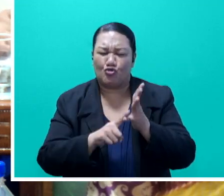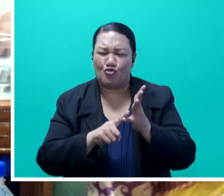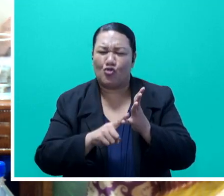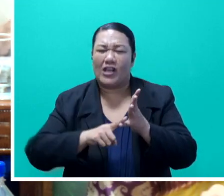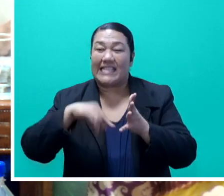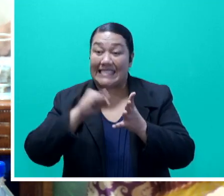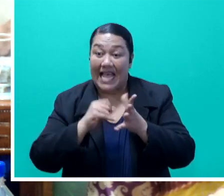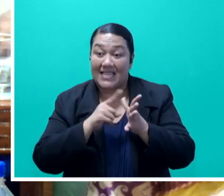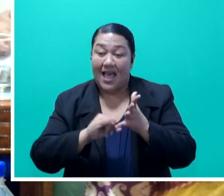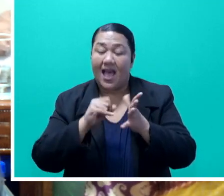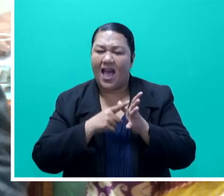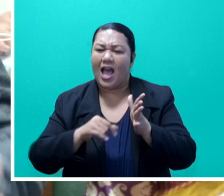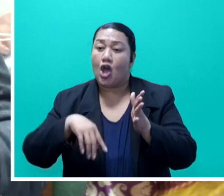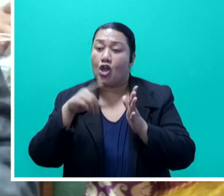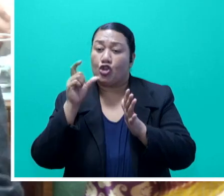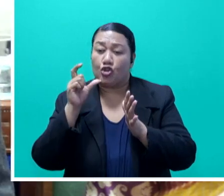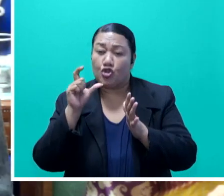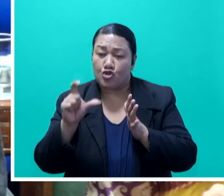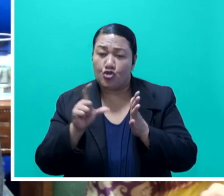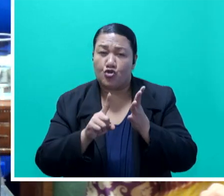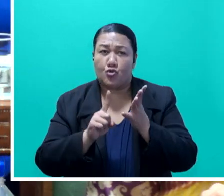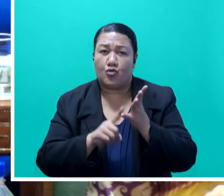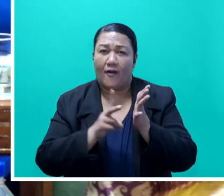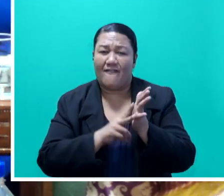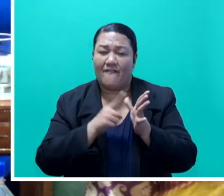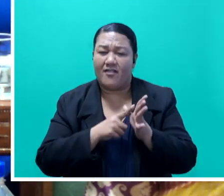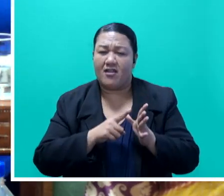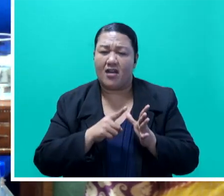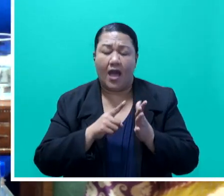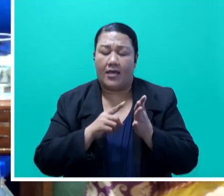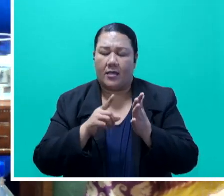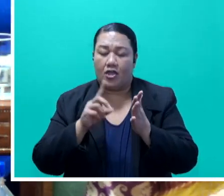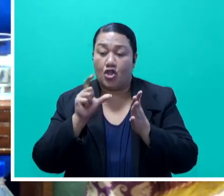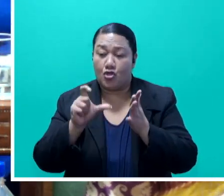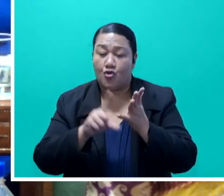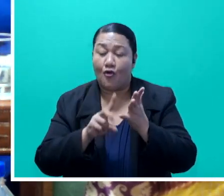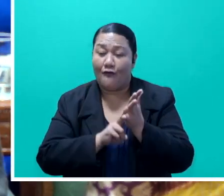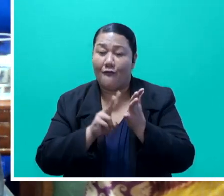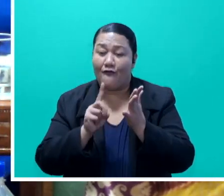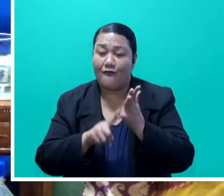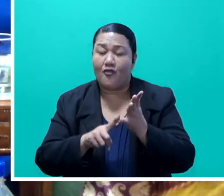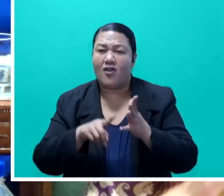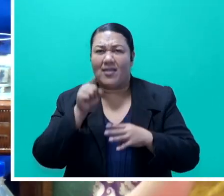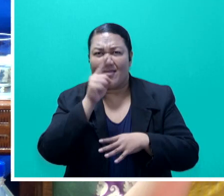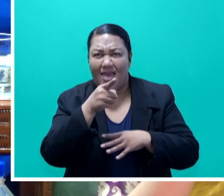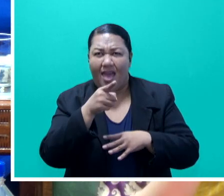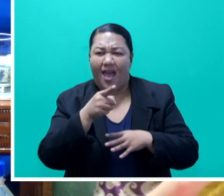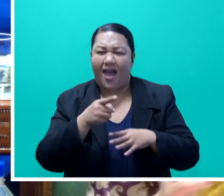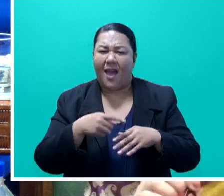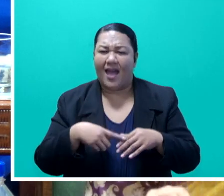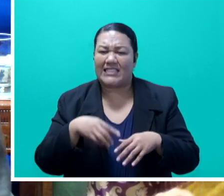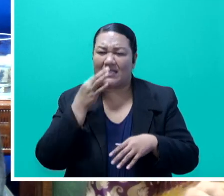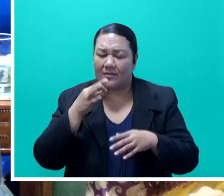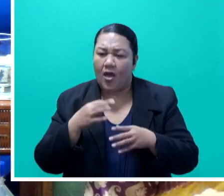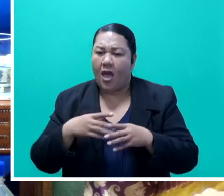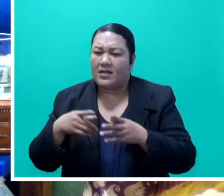in Naronga, and Waindamu, which is here in the Central Division, near Goat Road, as they say, just before you reach Coronivia. The